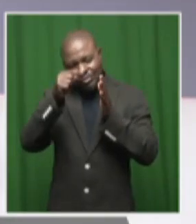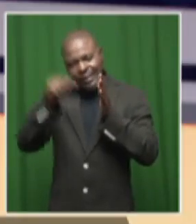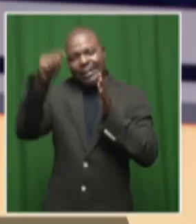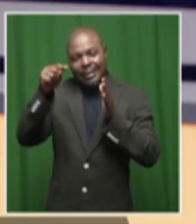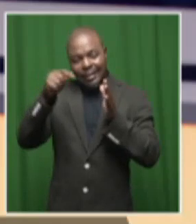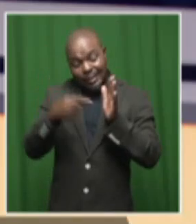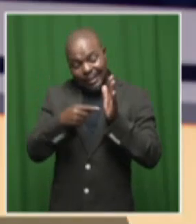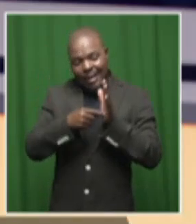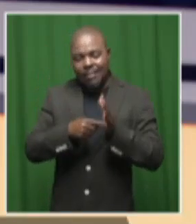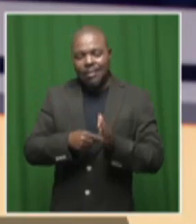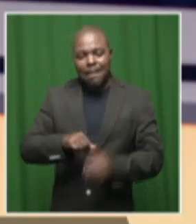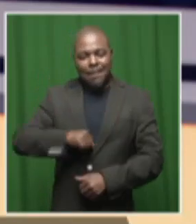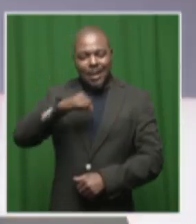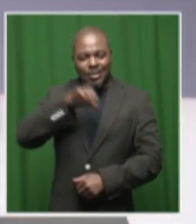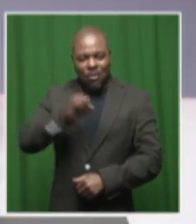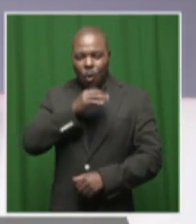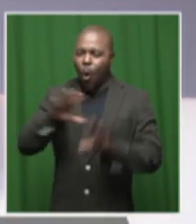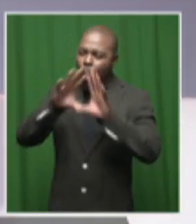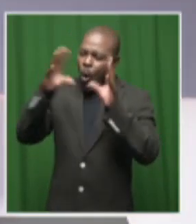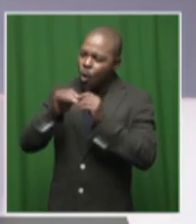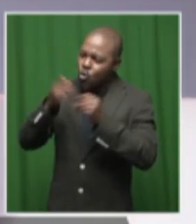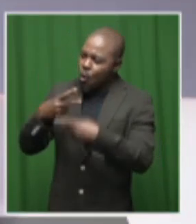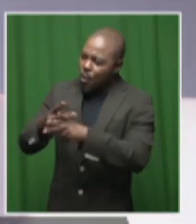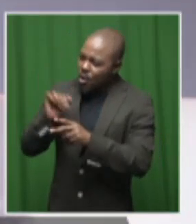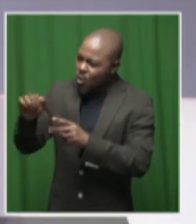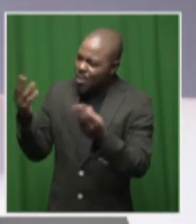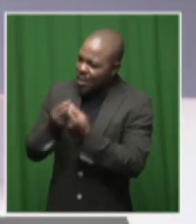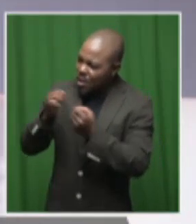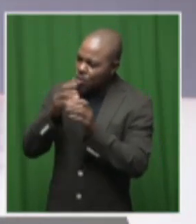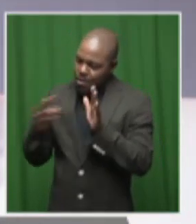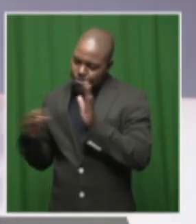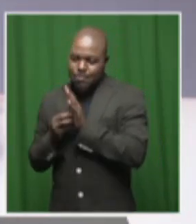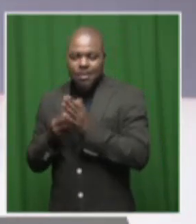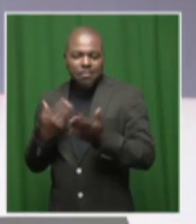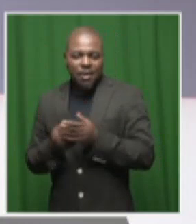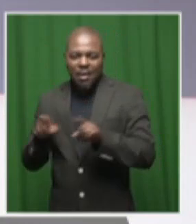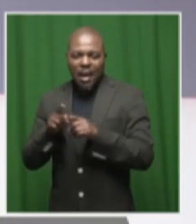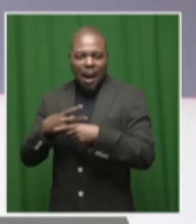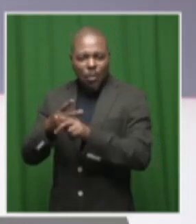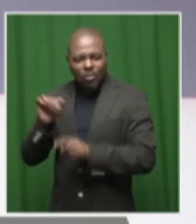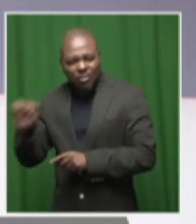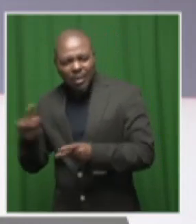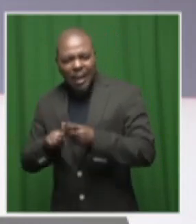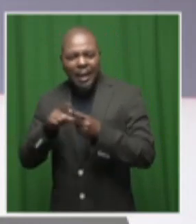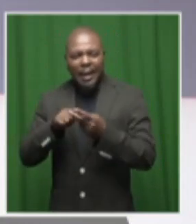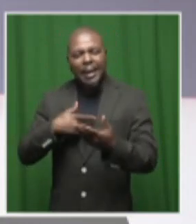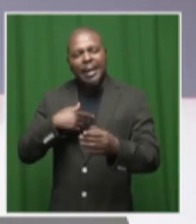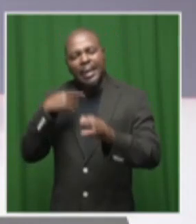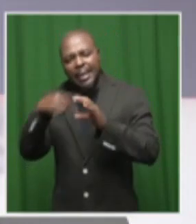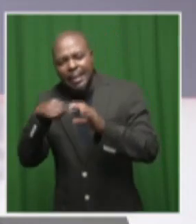SA logo, on your product or on your marketing collateral, where it could be your actual product, email